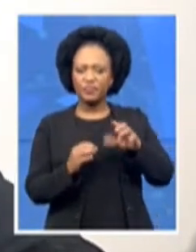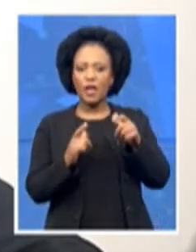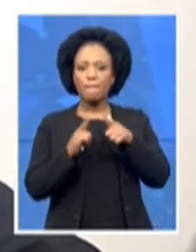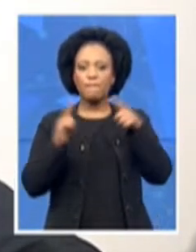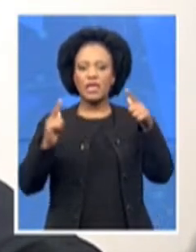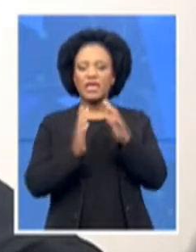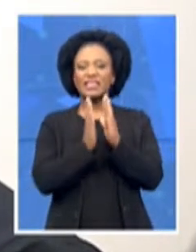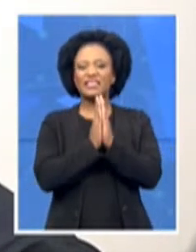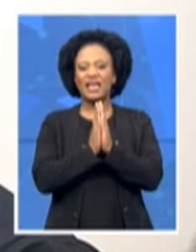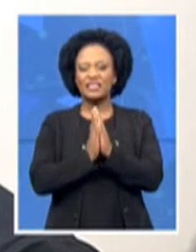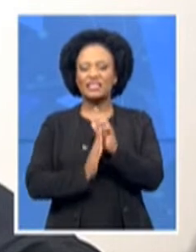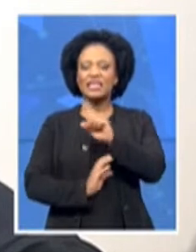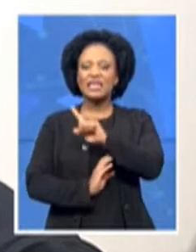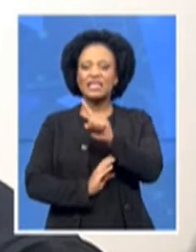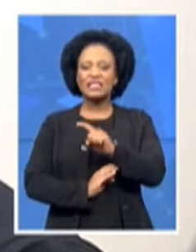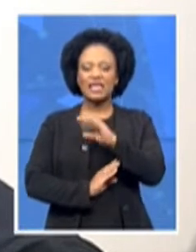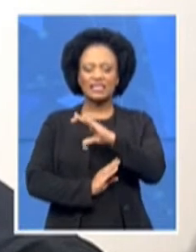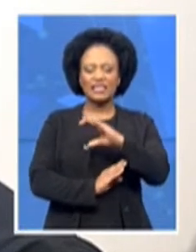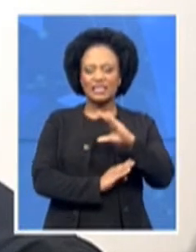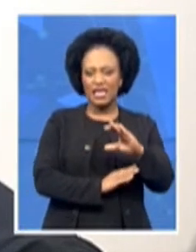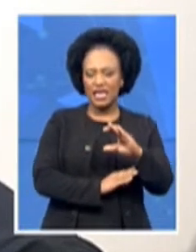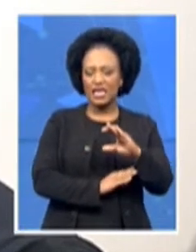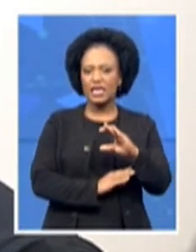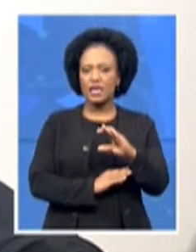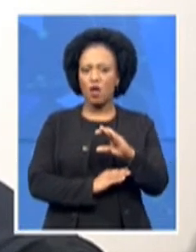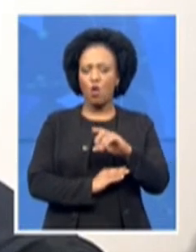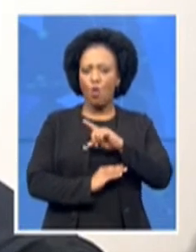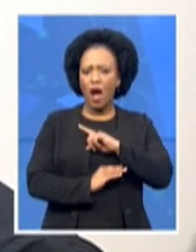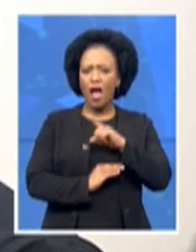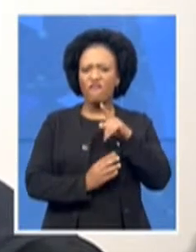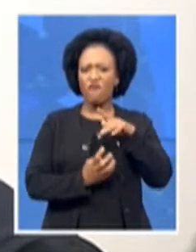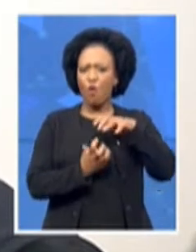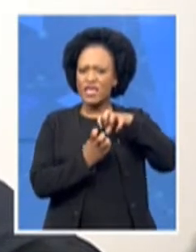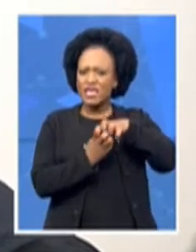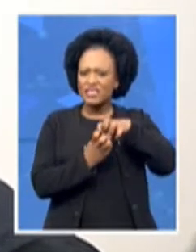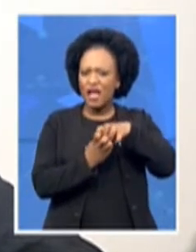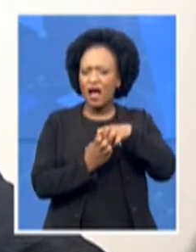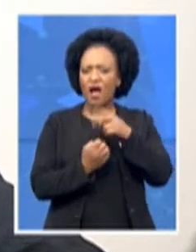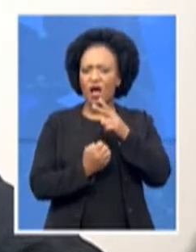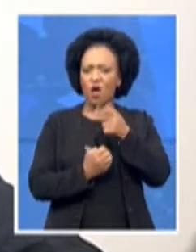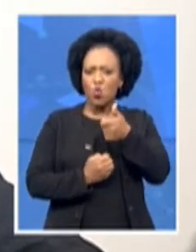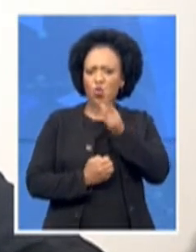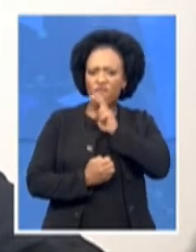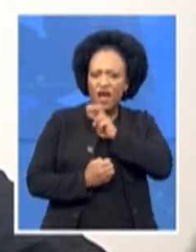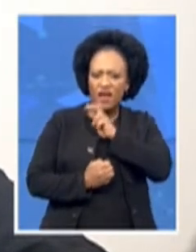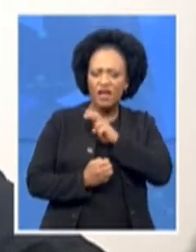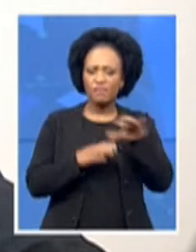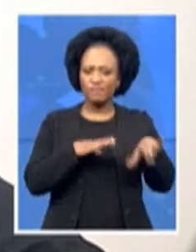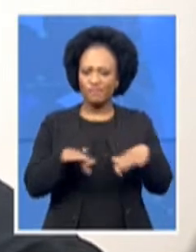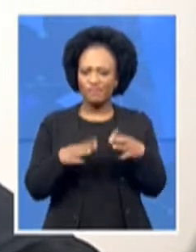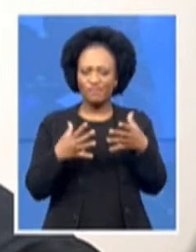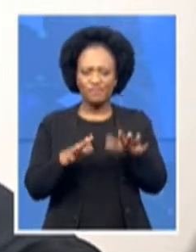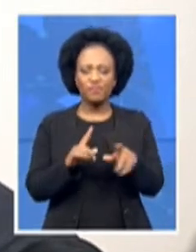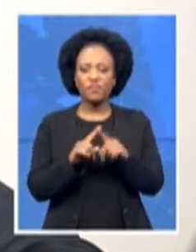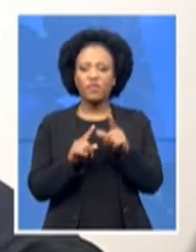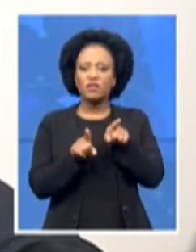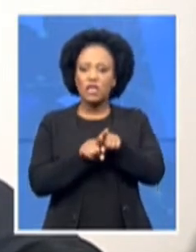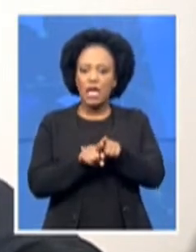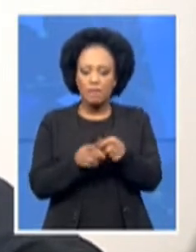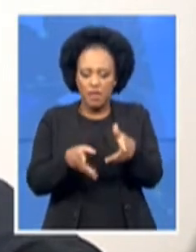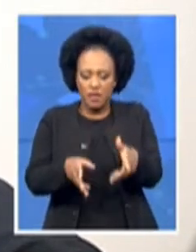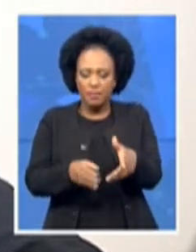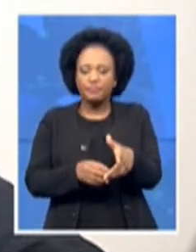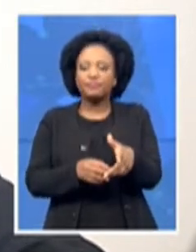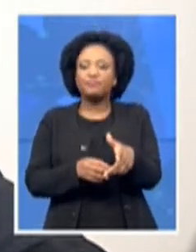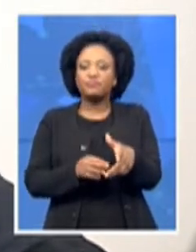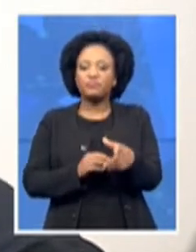big Easter activities, and I know that even here in the Free State, we've got big churches which have big Easter functions